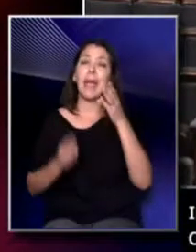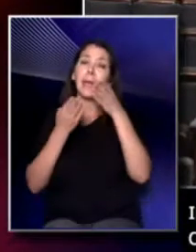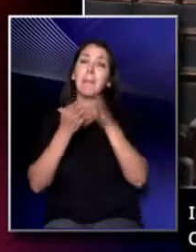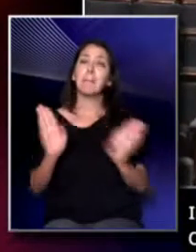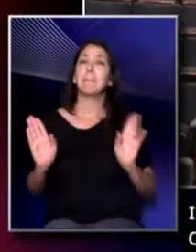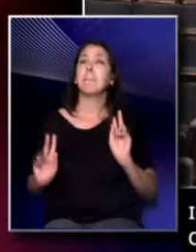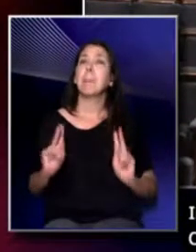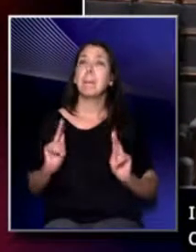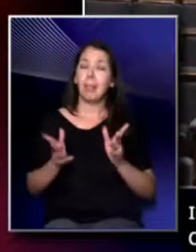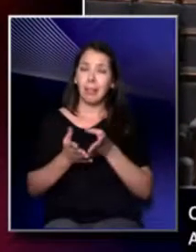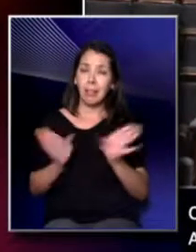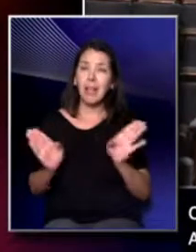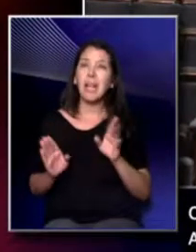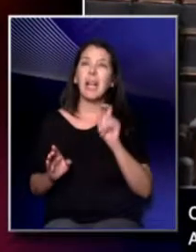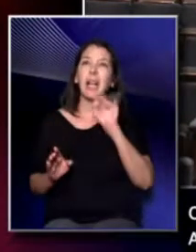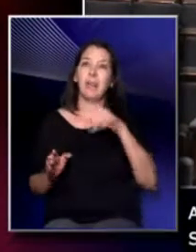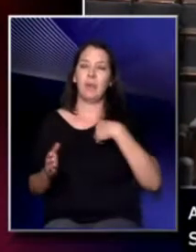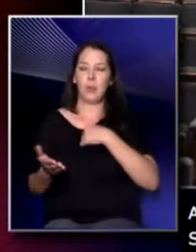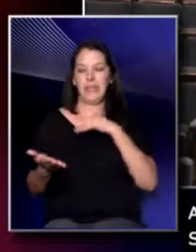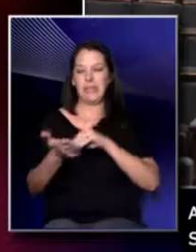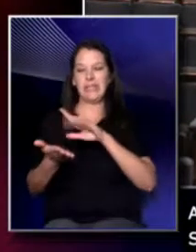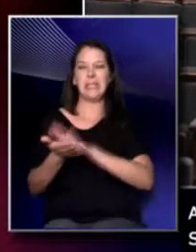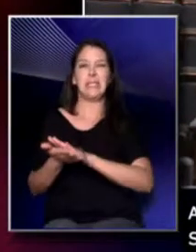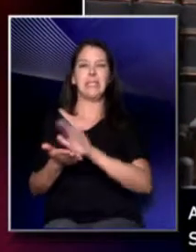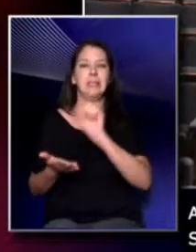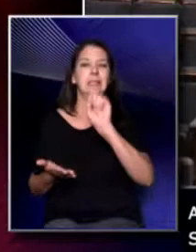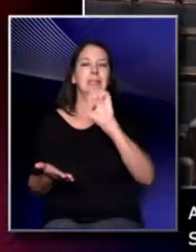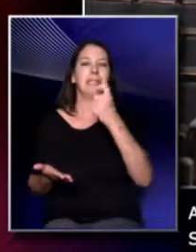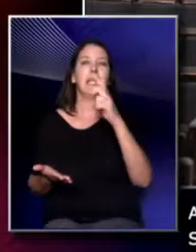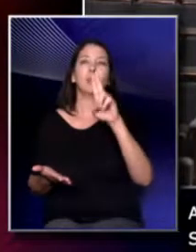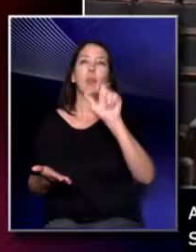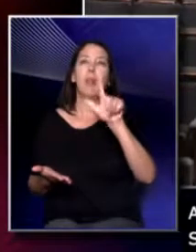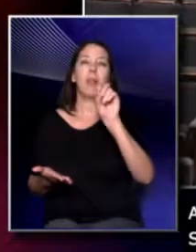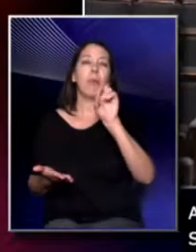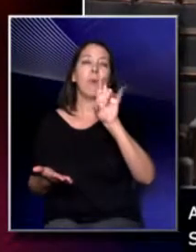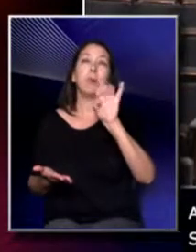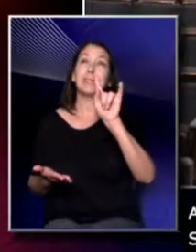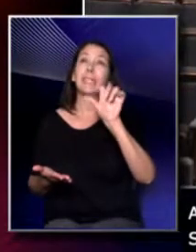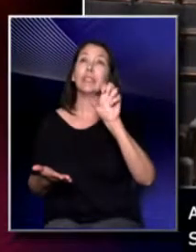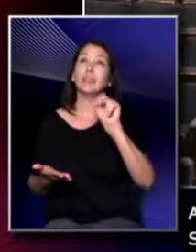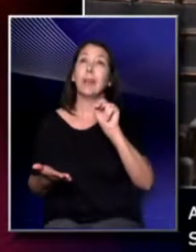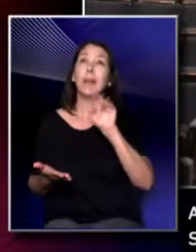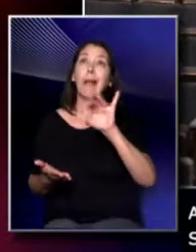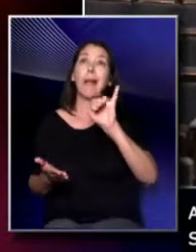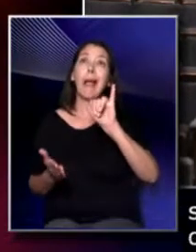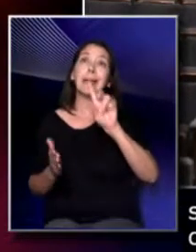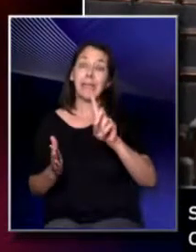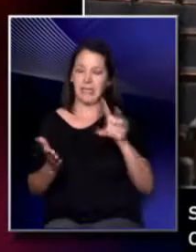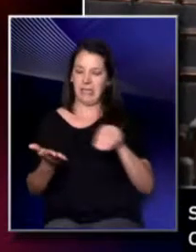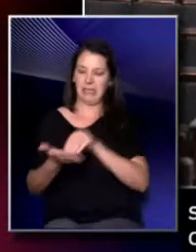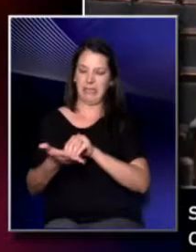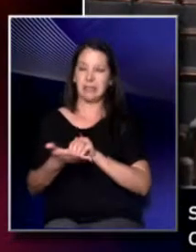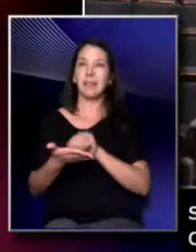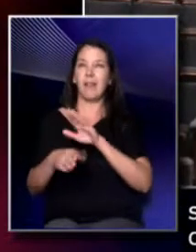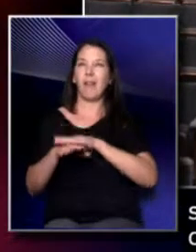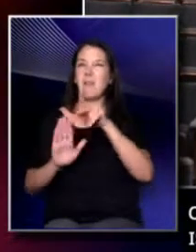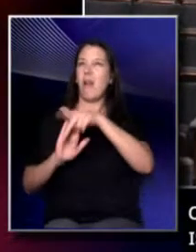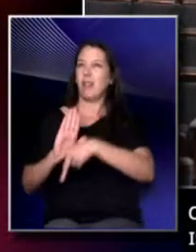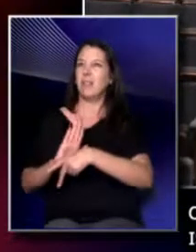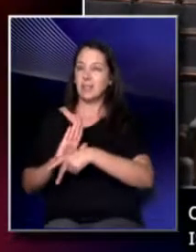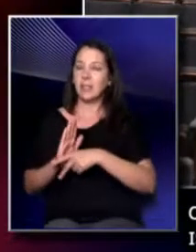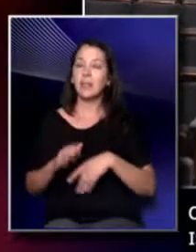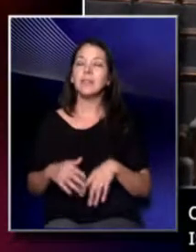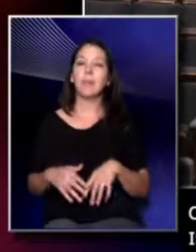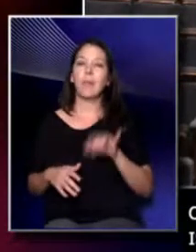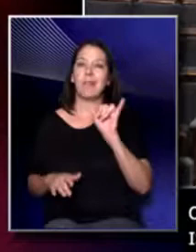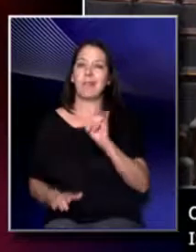to specifically state that sexual orientation and gender identity is included, and that is